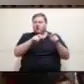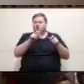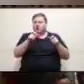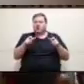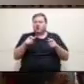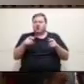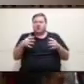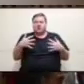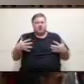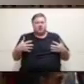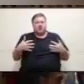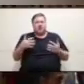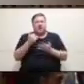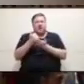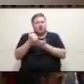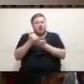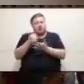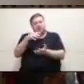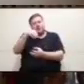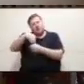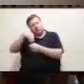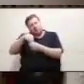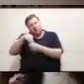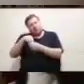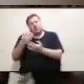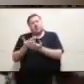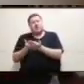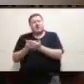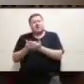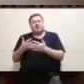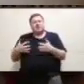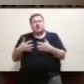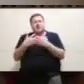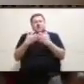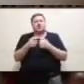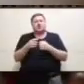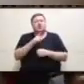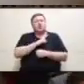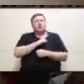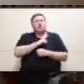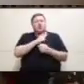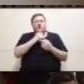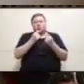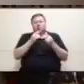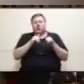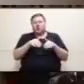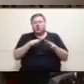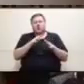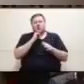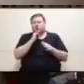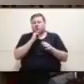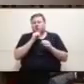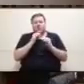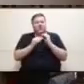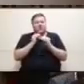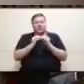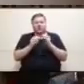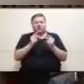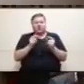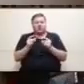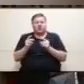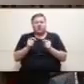internal capacity challenges. And one of the reasons why we're not able to move speedily with regard